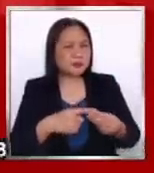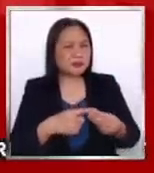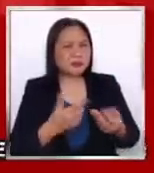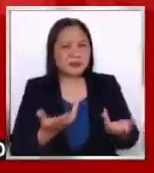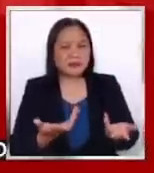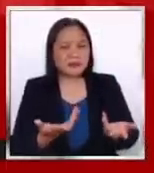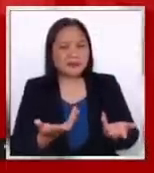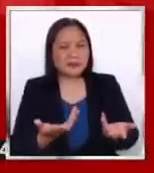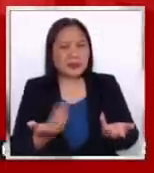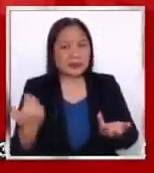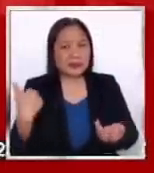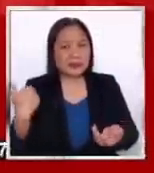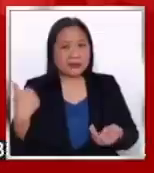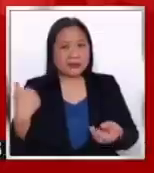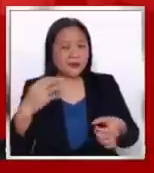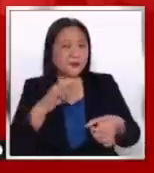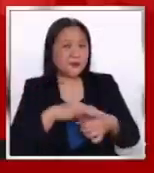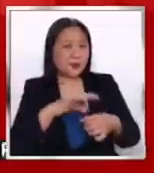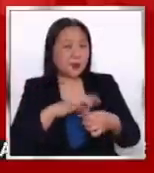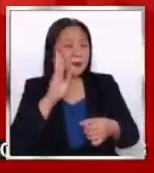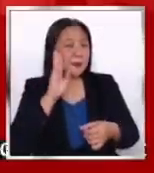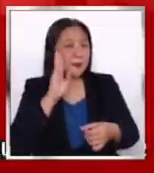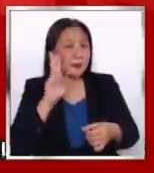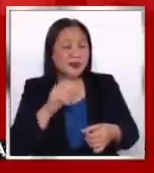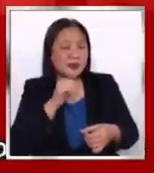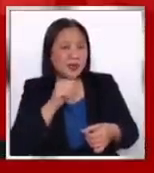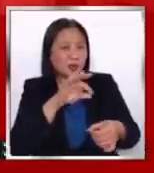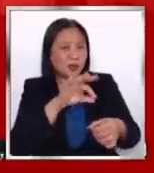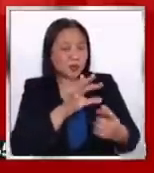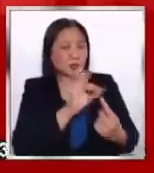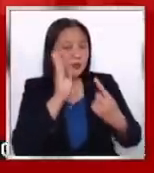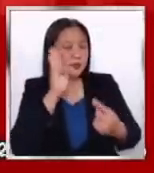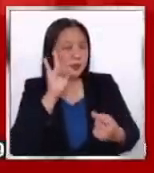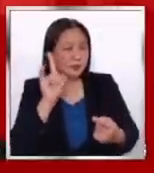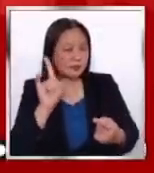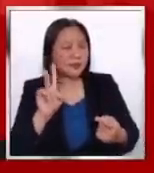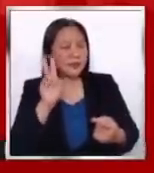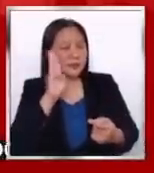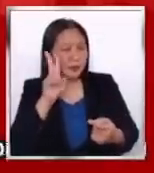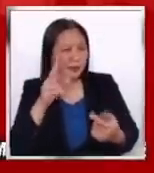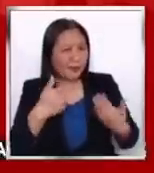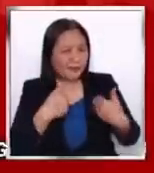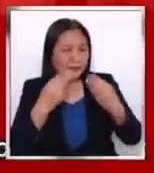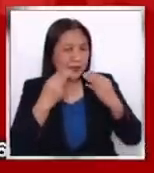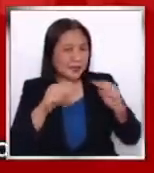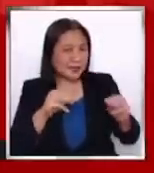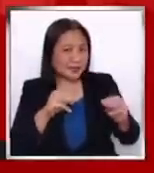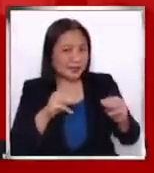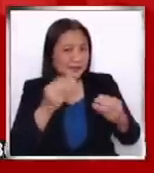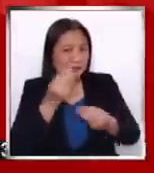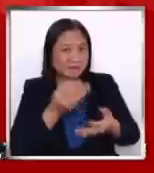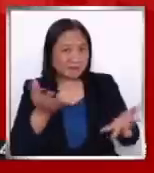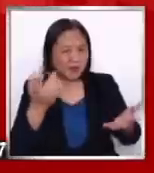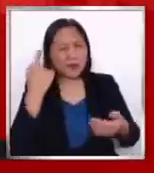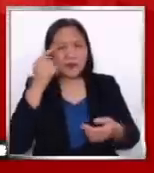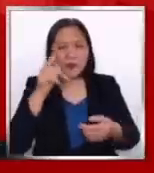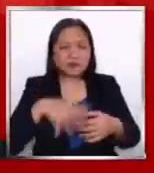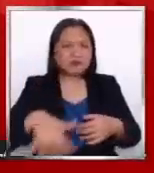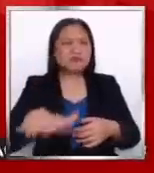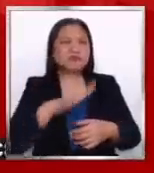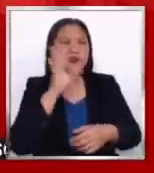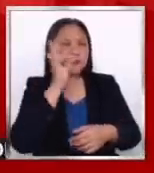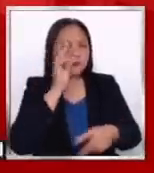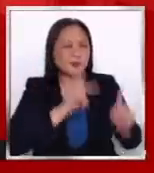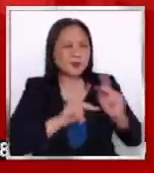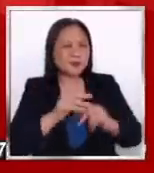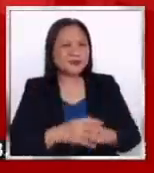bumoto sa kanya? Did he have any message para sa sambayanan? Hinihingi niya ang